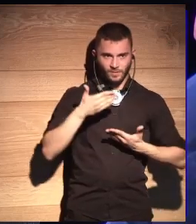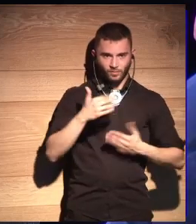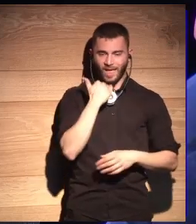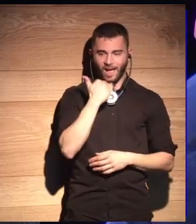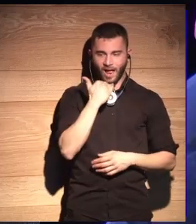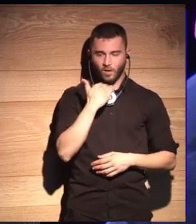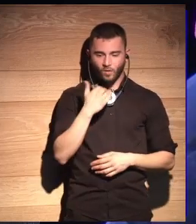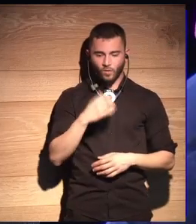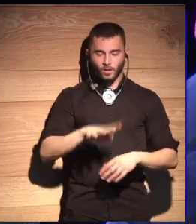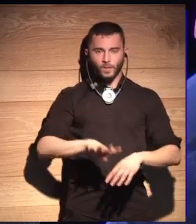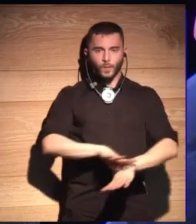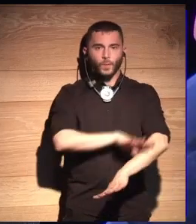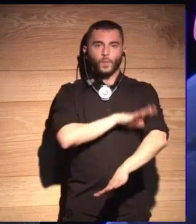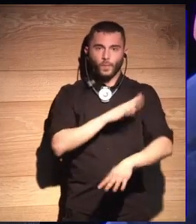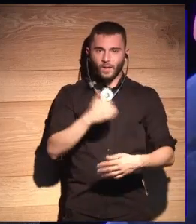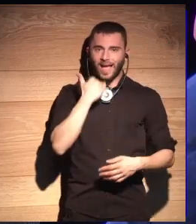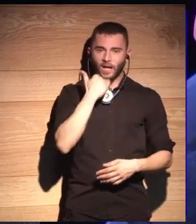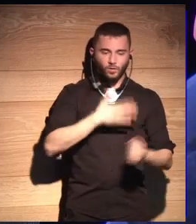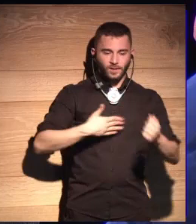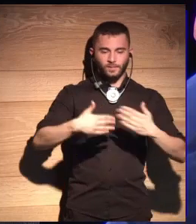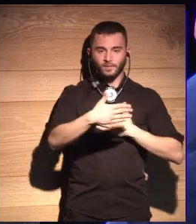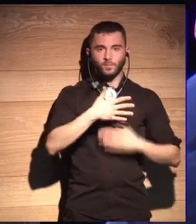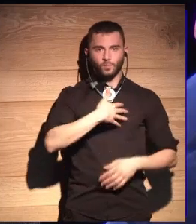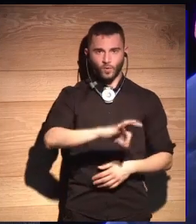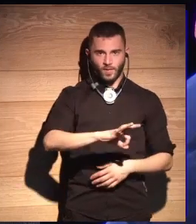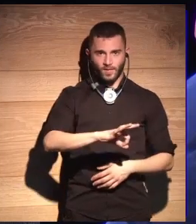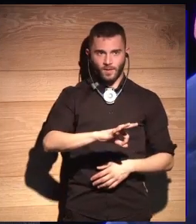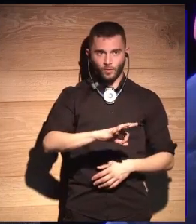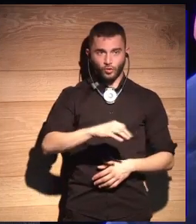be something that moves us, as something with which we can empathize.